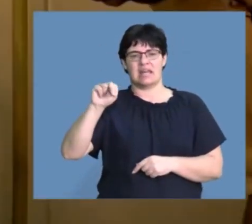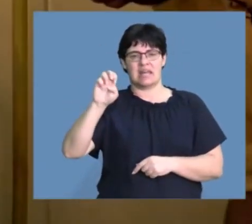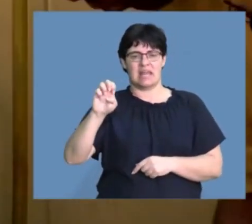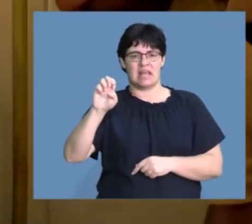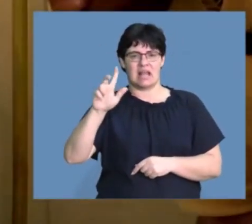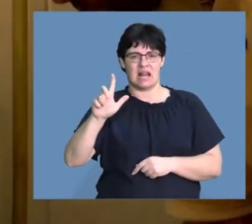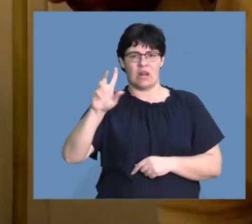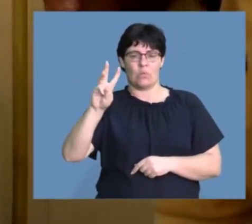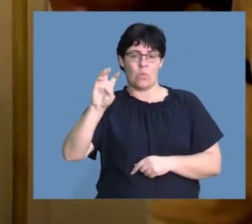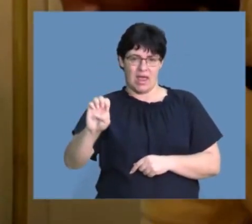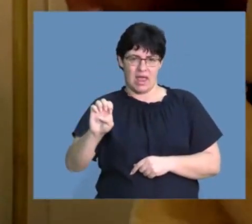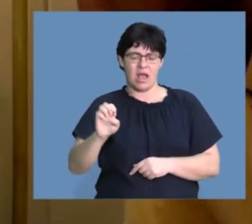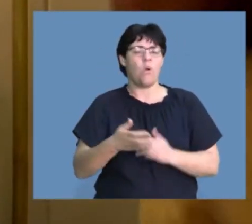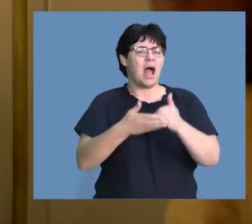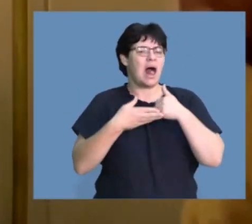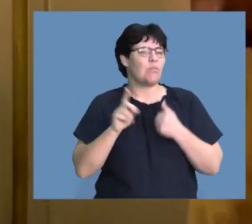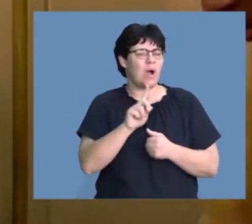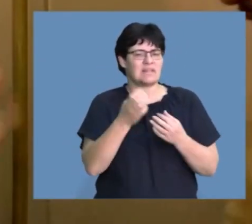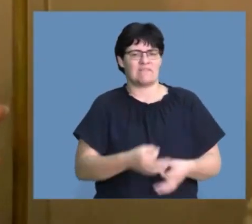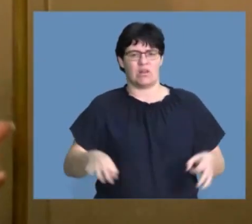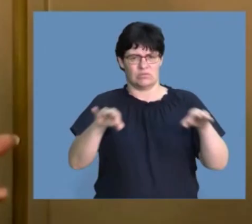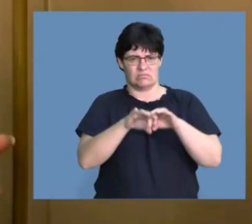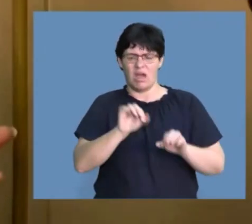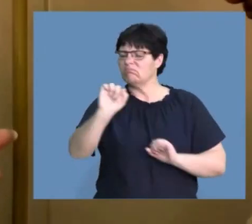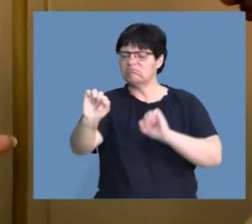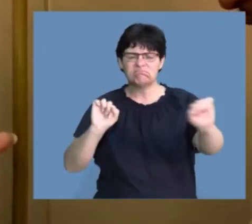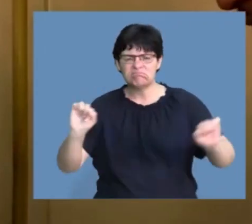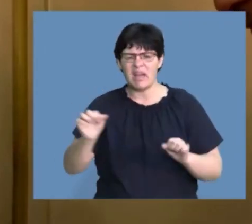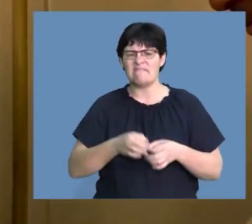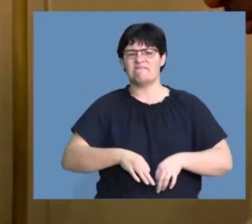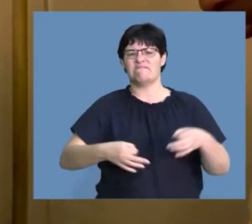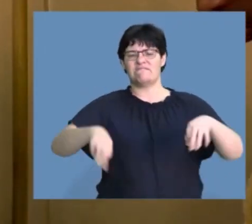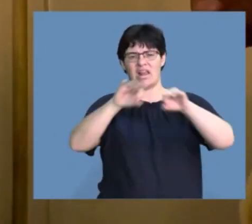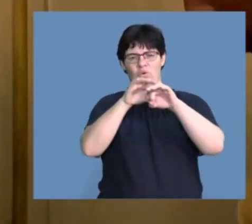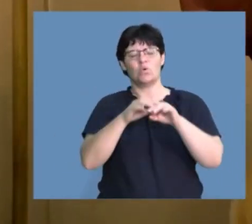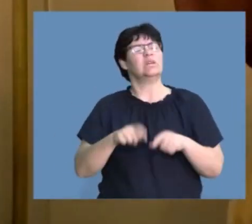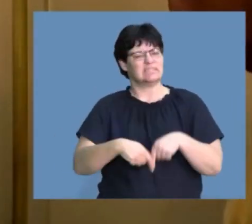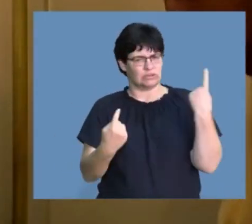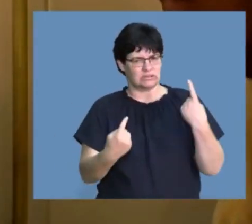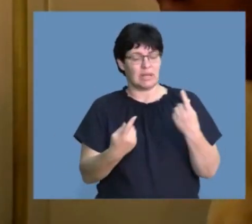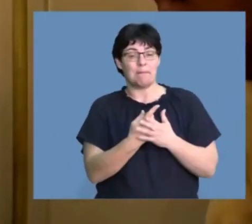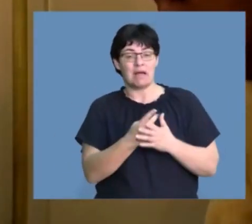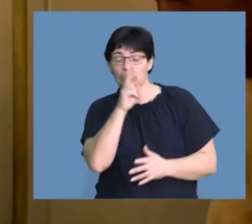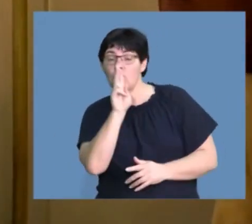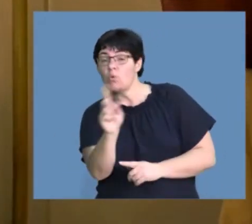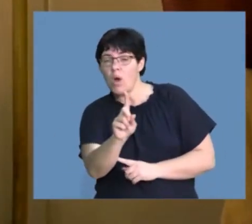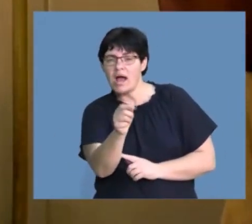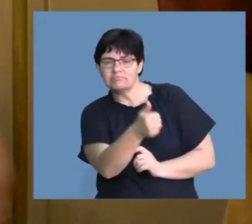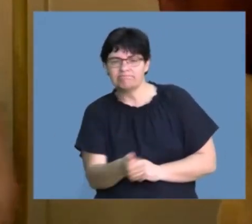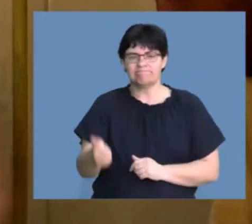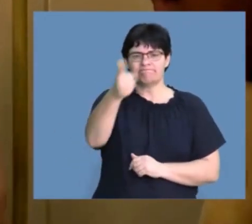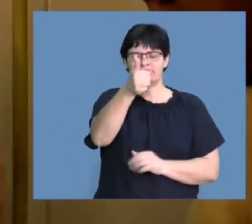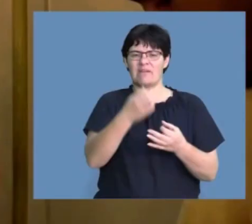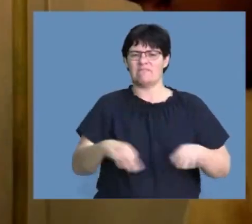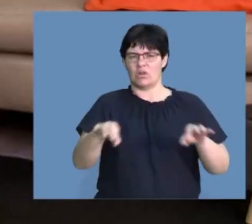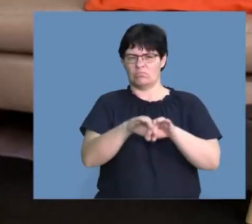us with our values. So let's look. We've all got different values, but we're going to look at some main values right now. So our